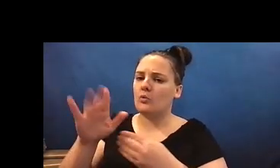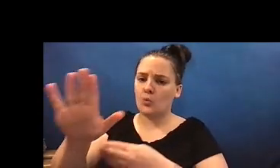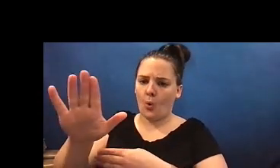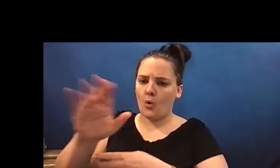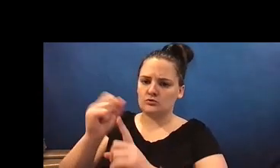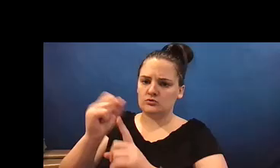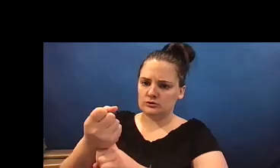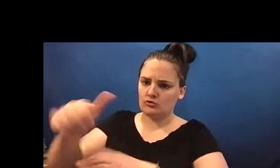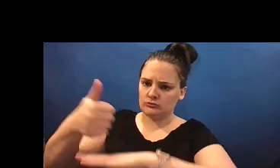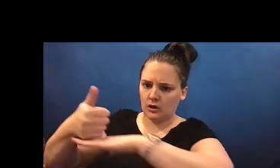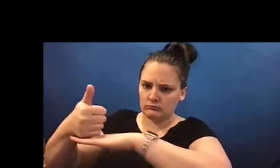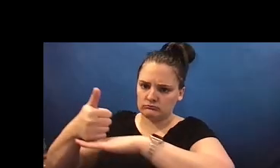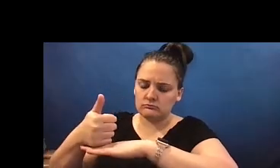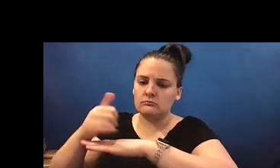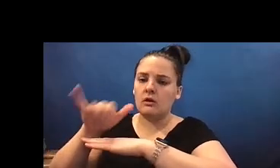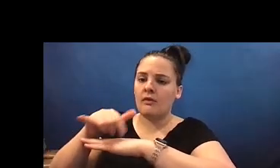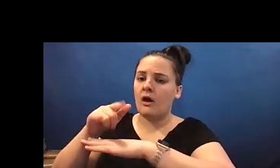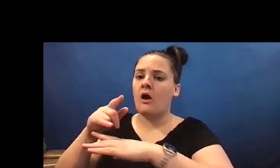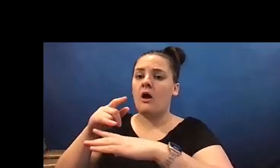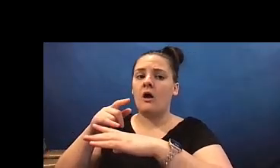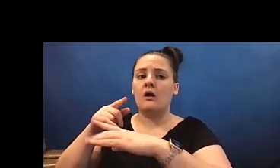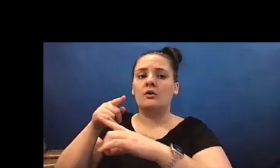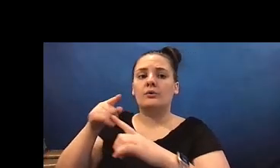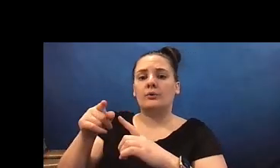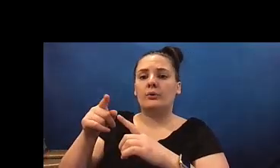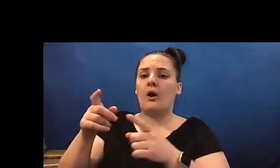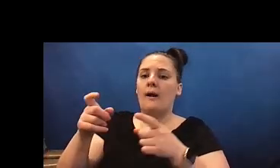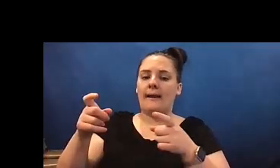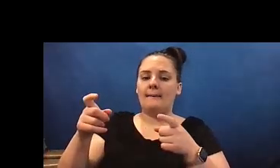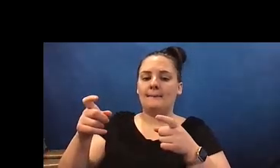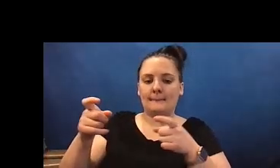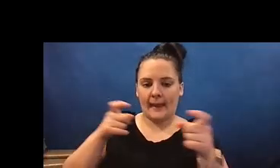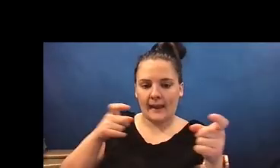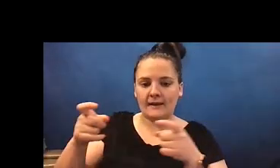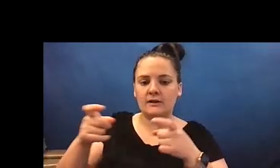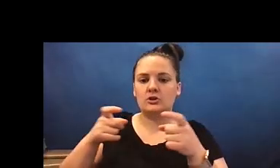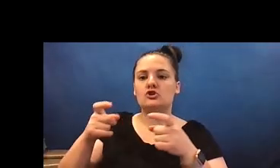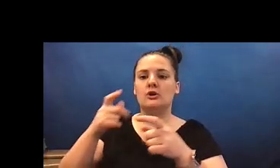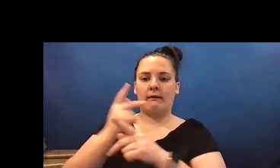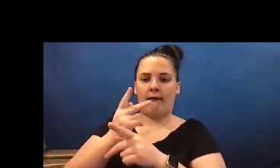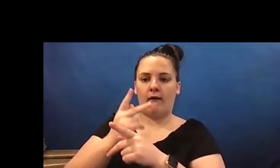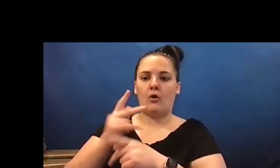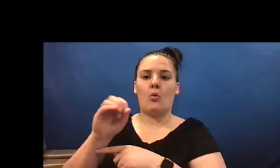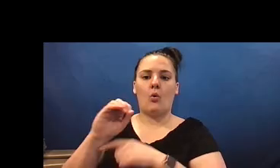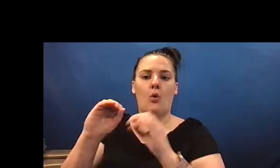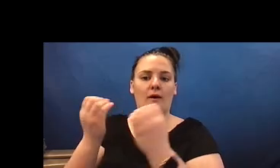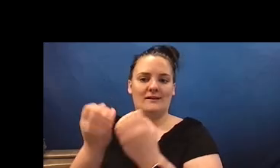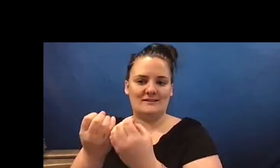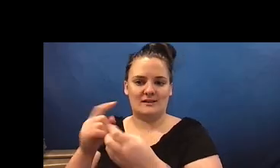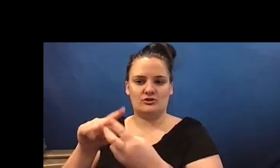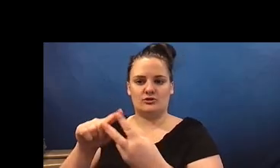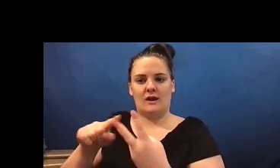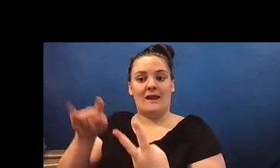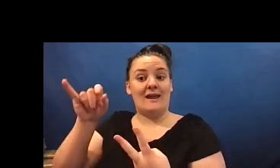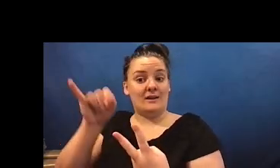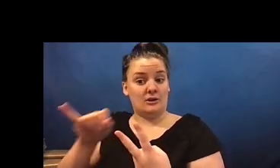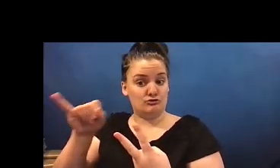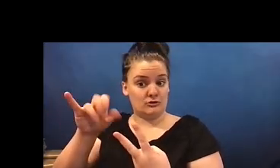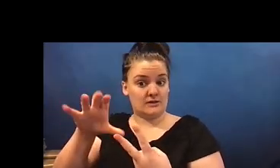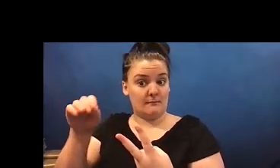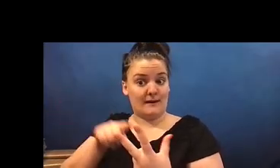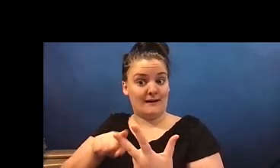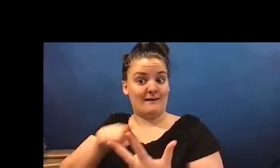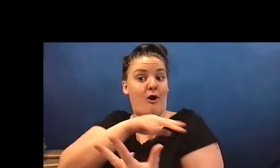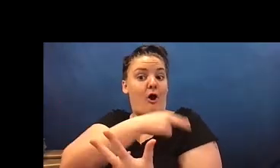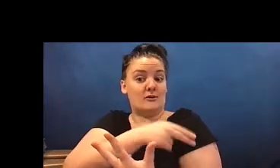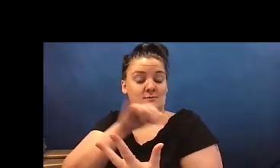setup is you are a managed care organization, you are a little insurance company, and you are a hospital system, and you have